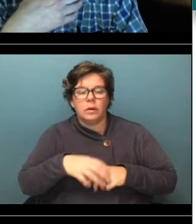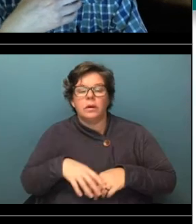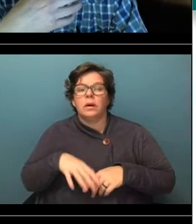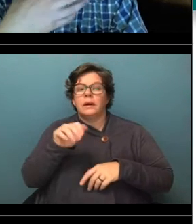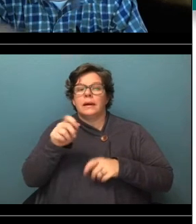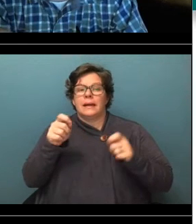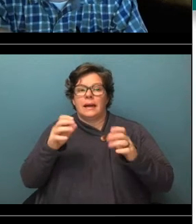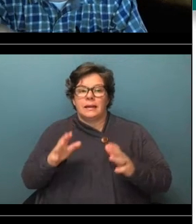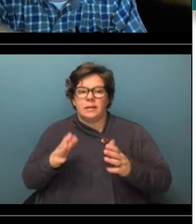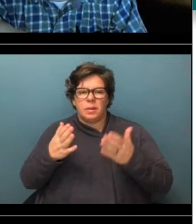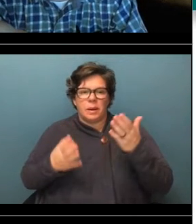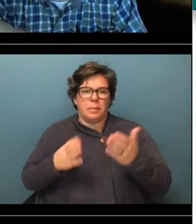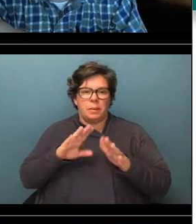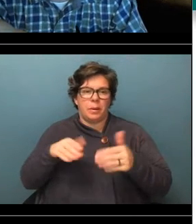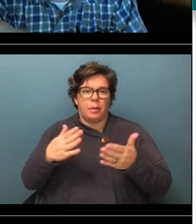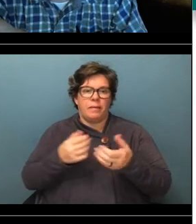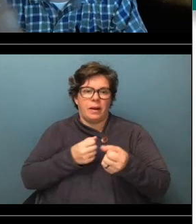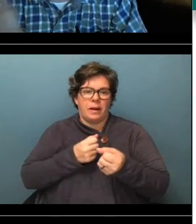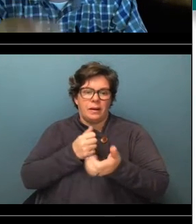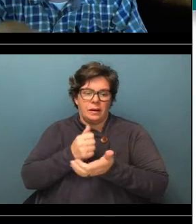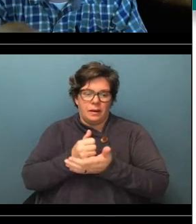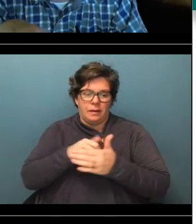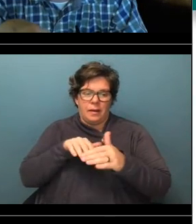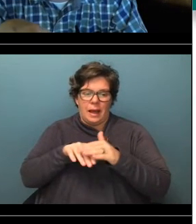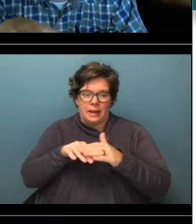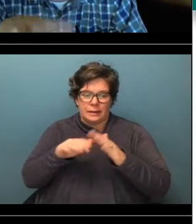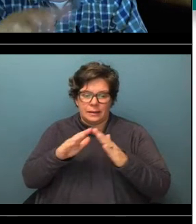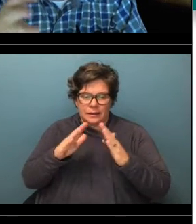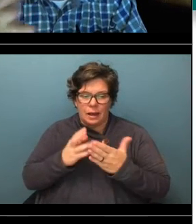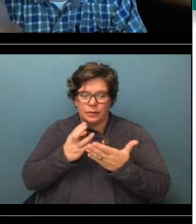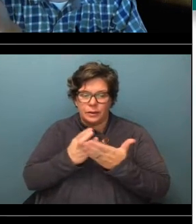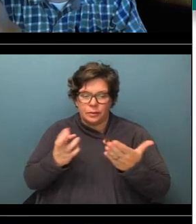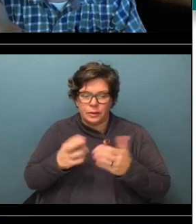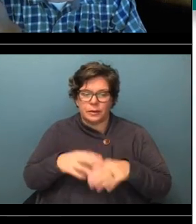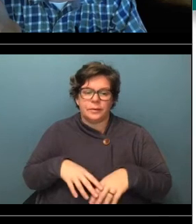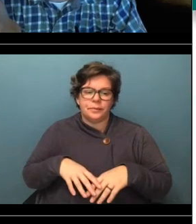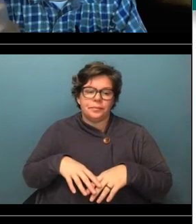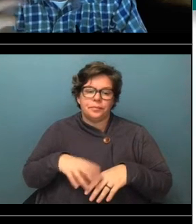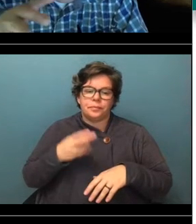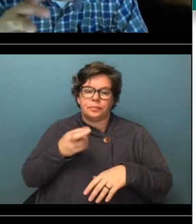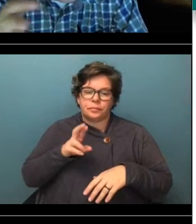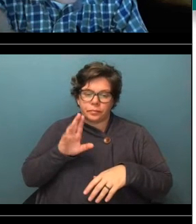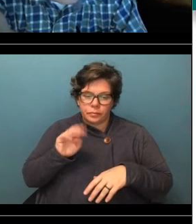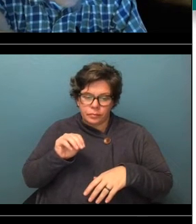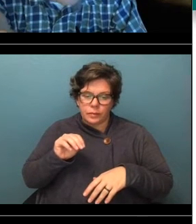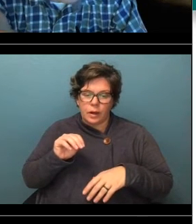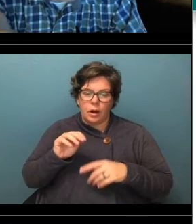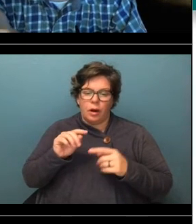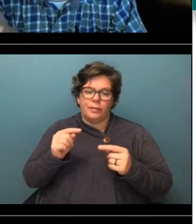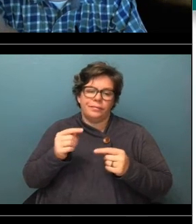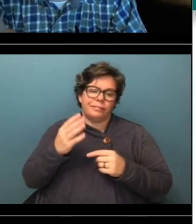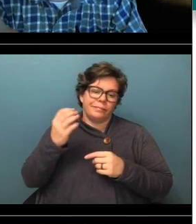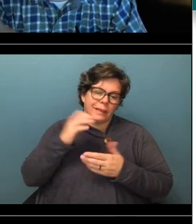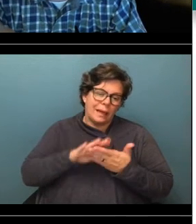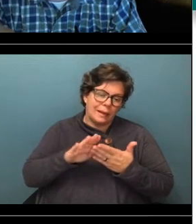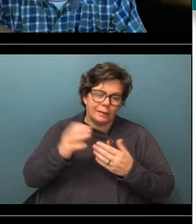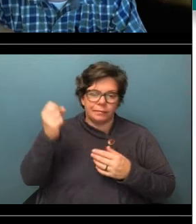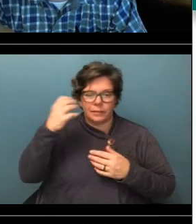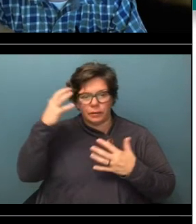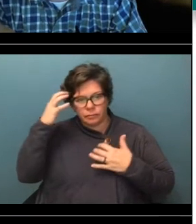managers may provide assistance around accessing housing resources, harm reduction supplies, hygiene products, as well as food